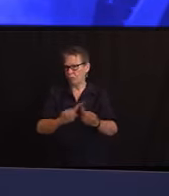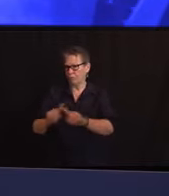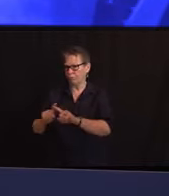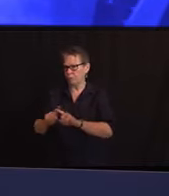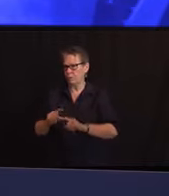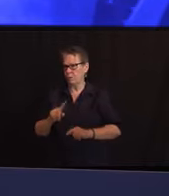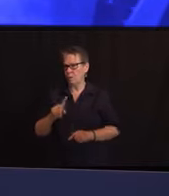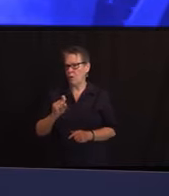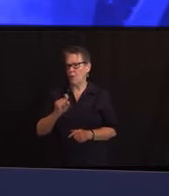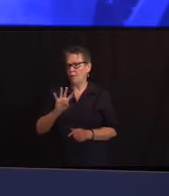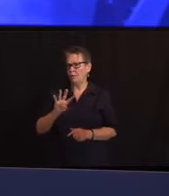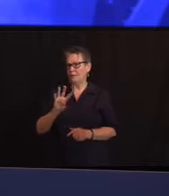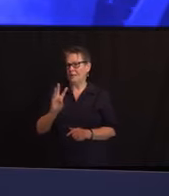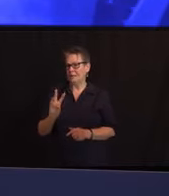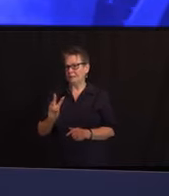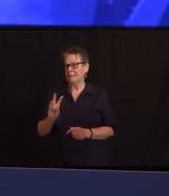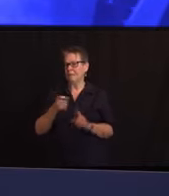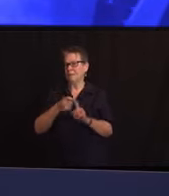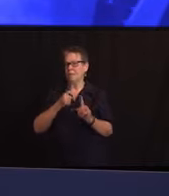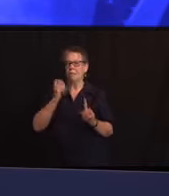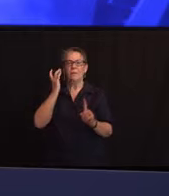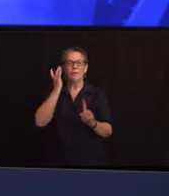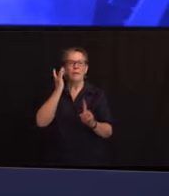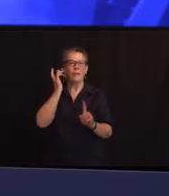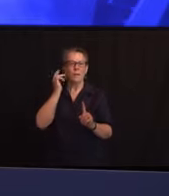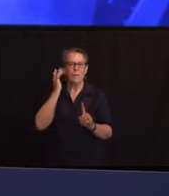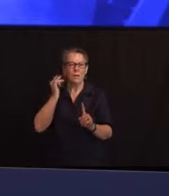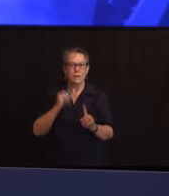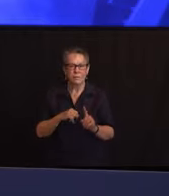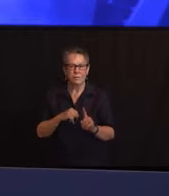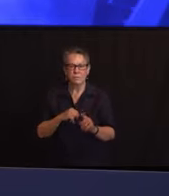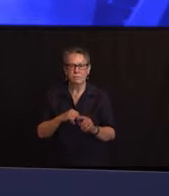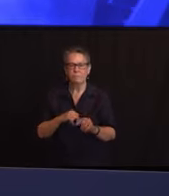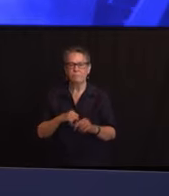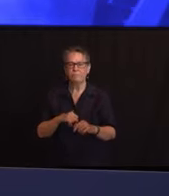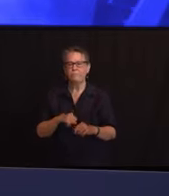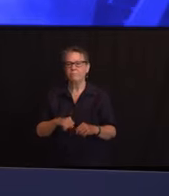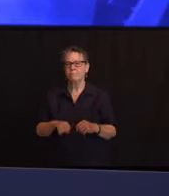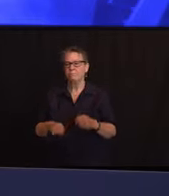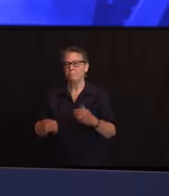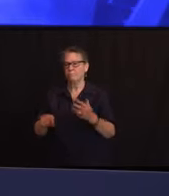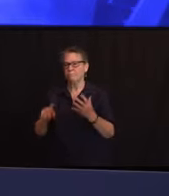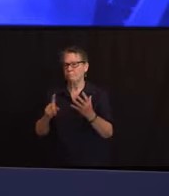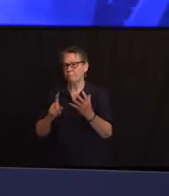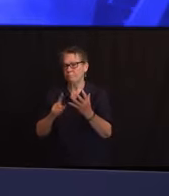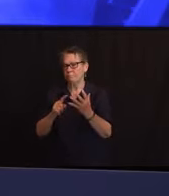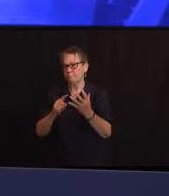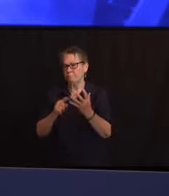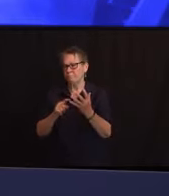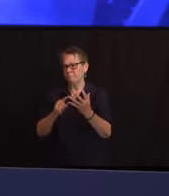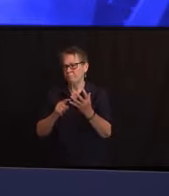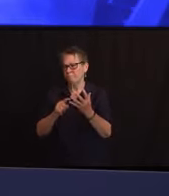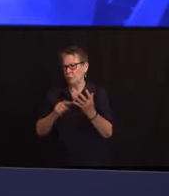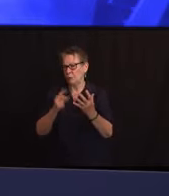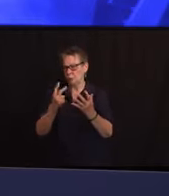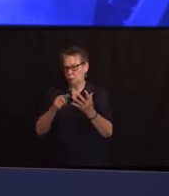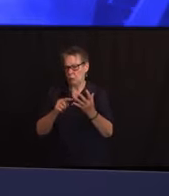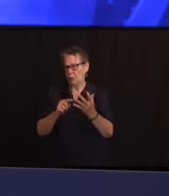146 reports of the California variants B.1.427 and B.1.429.